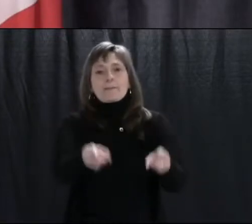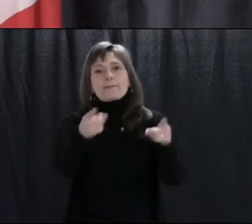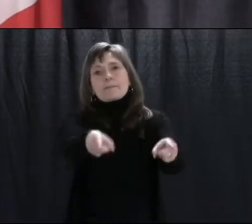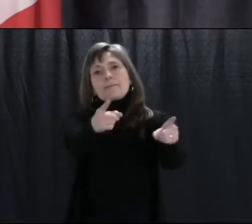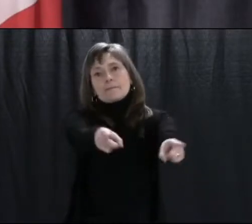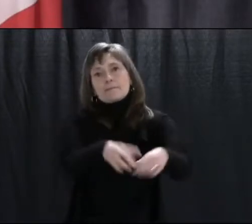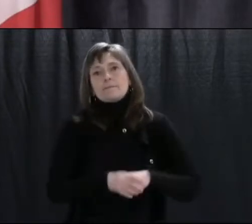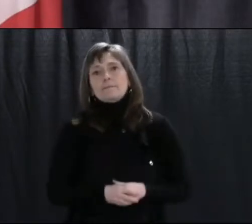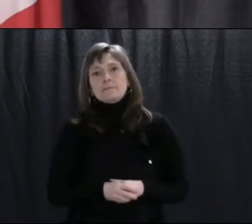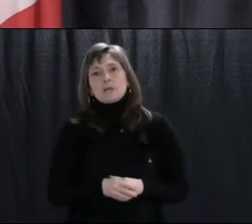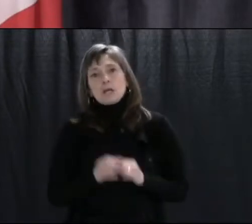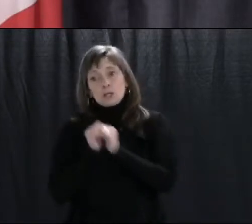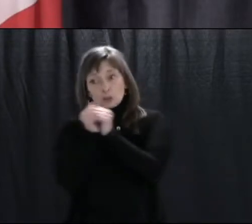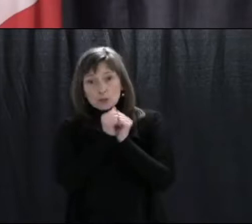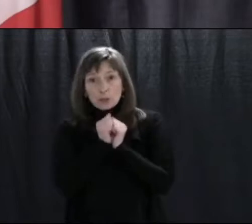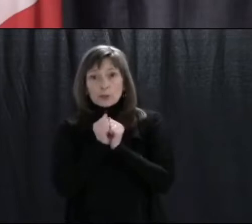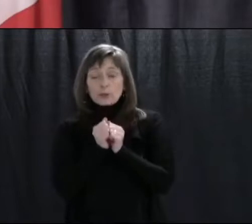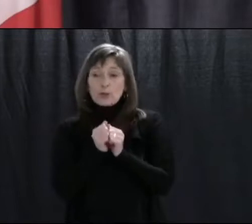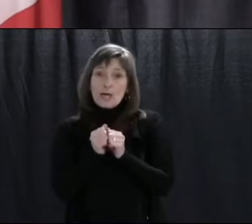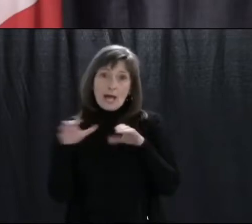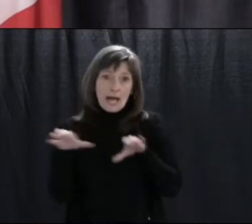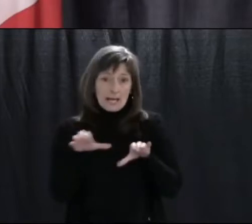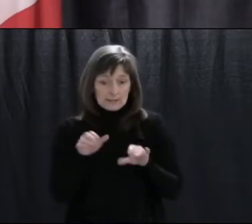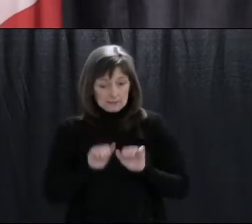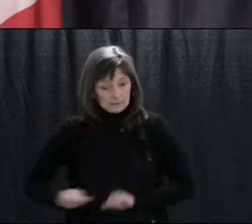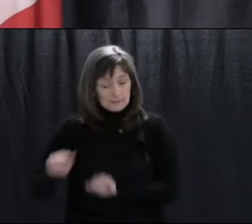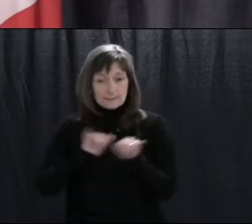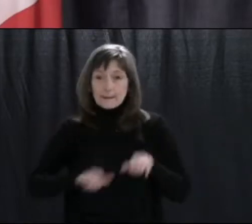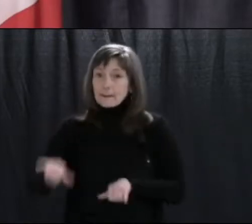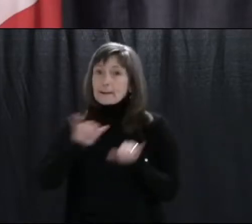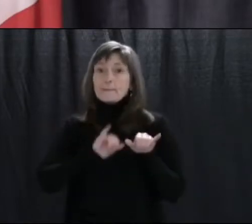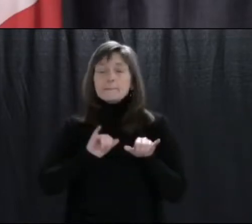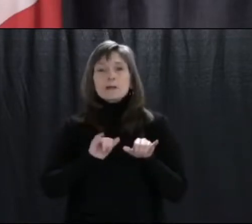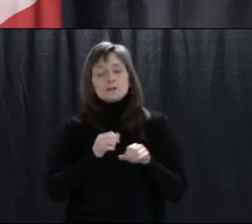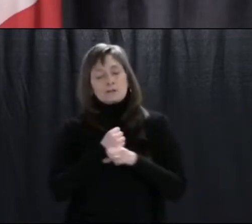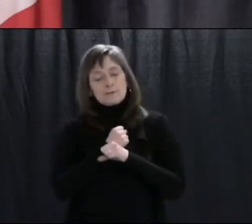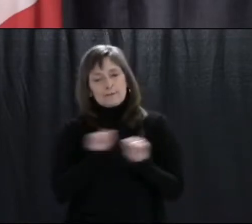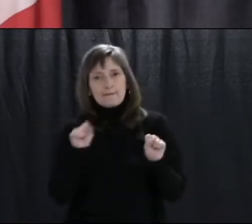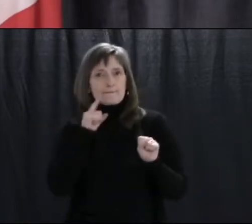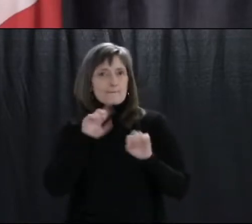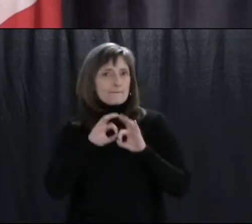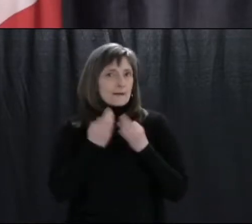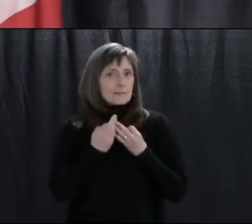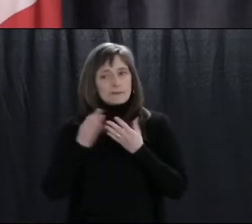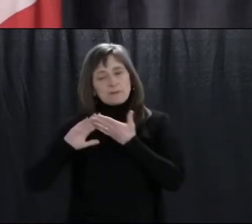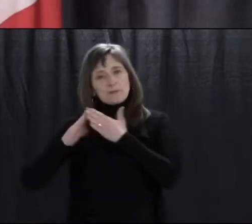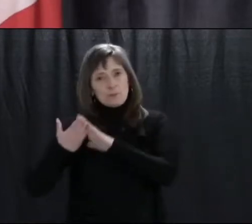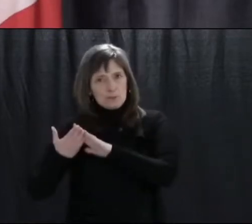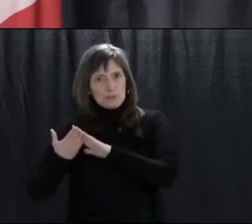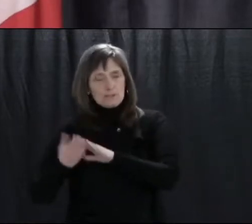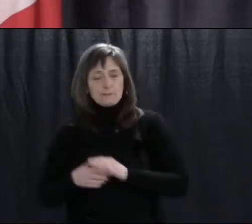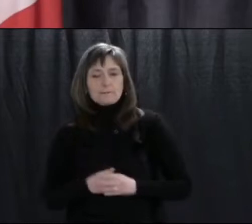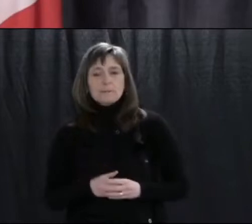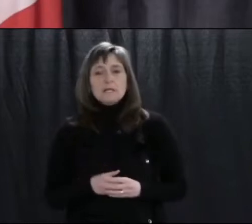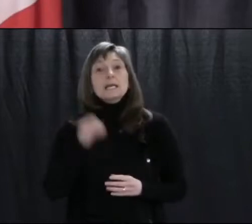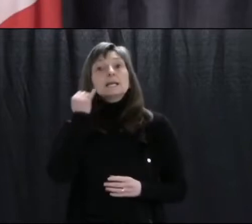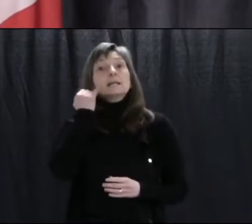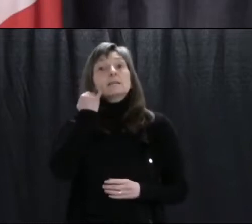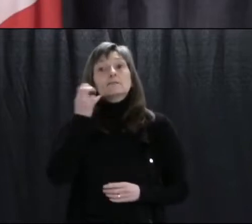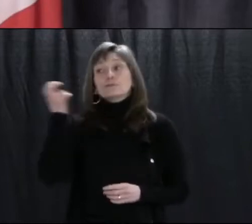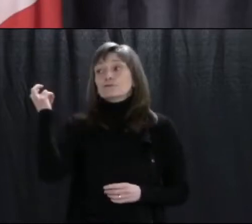for our family, for our friends, and for our community. Self-isolation is mandatory for travelers returning